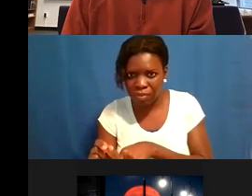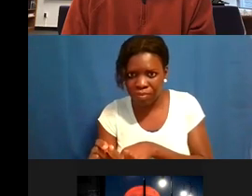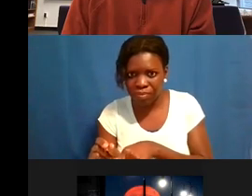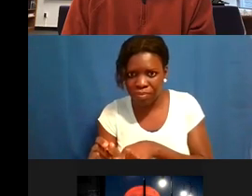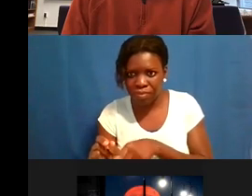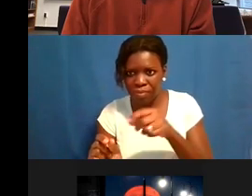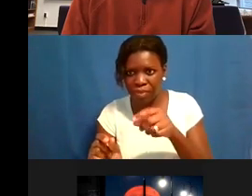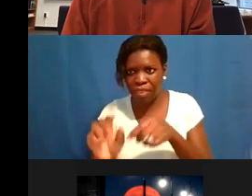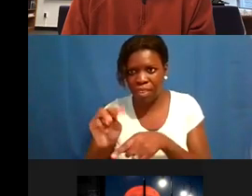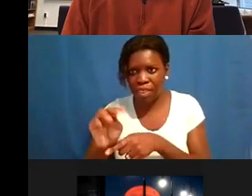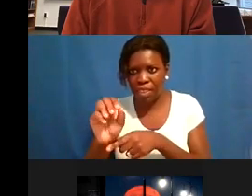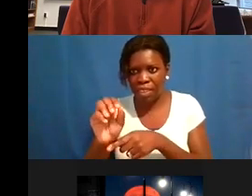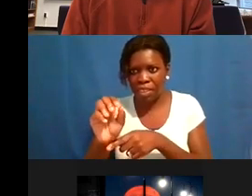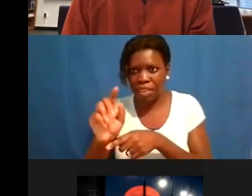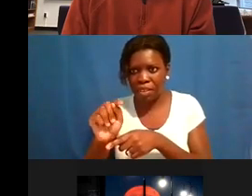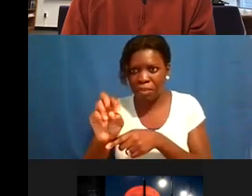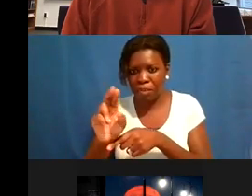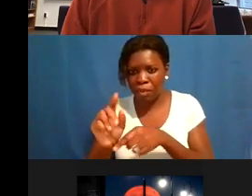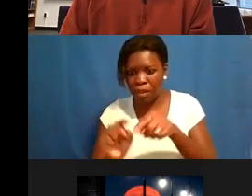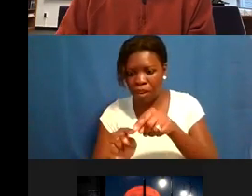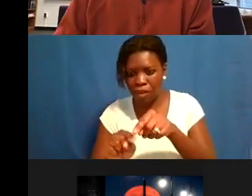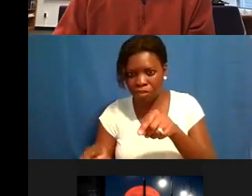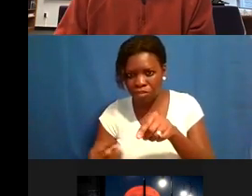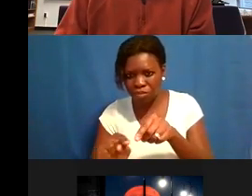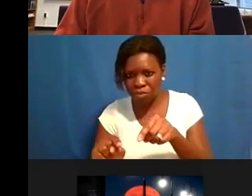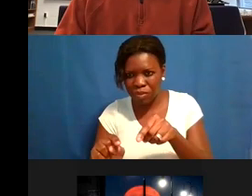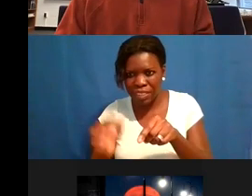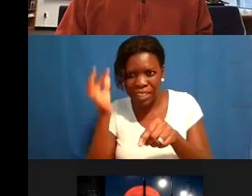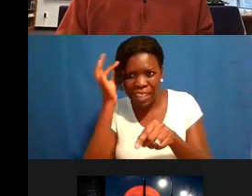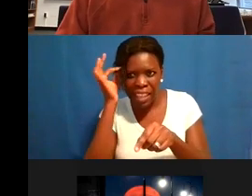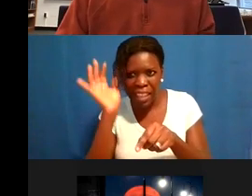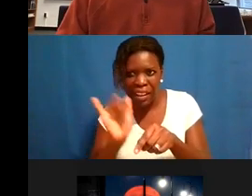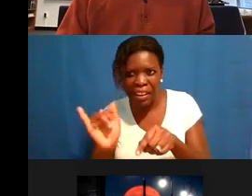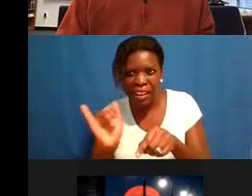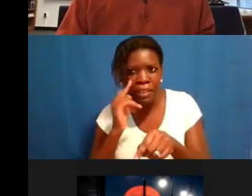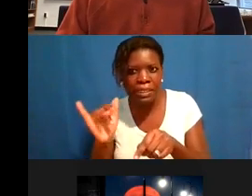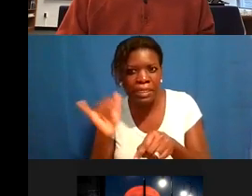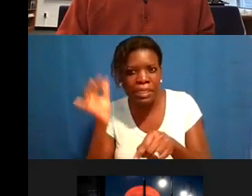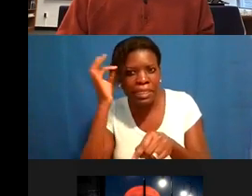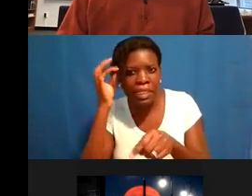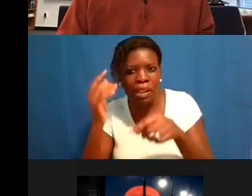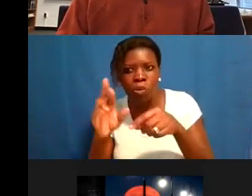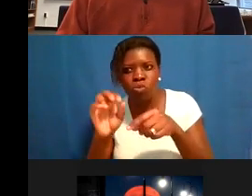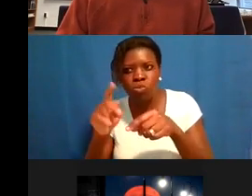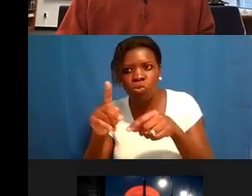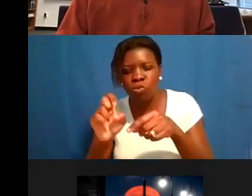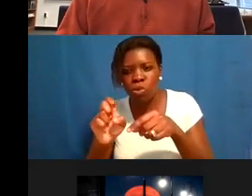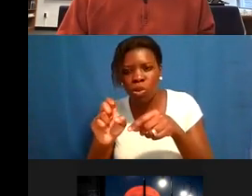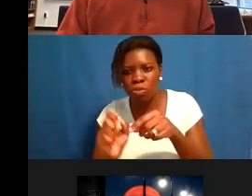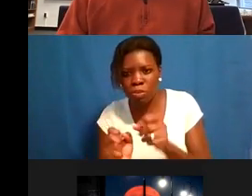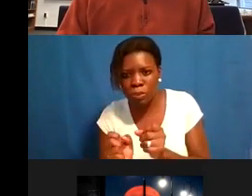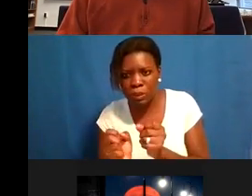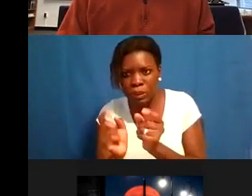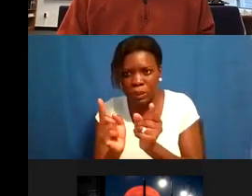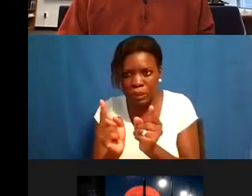which is the bottom part of the right-hand slide. And then those hair-like or those rope-like projections stick out of the motor, and the